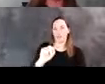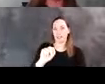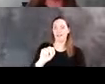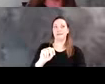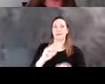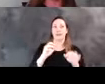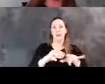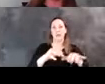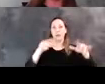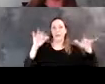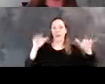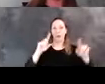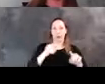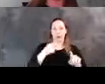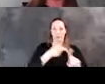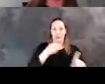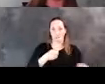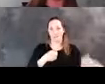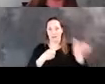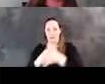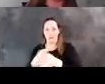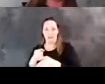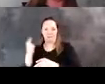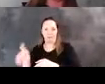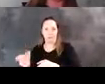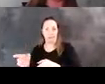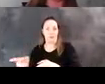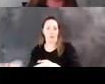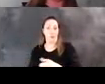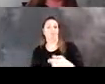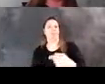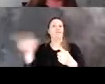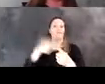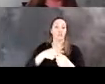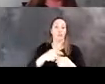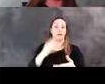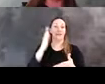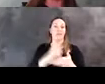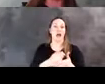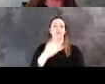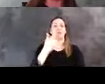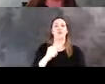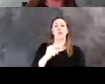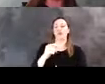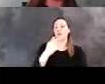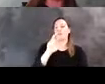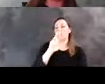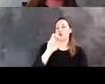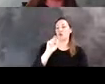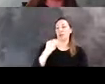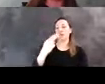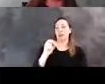sequestering carbon. So the first one is cutting off our emissions of greenhouse gases at the source.